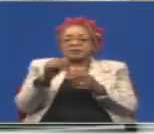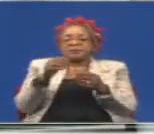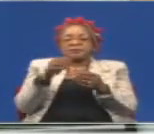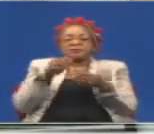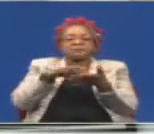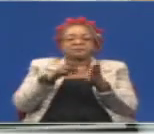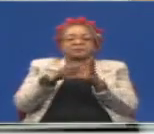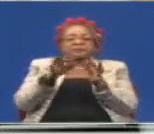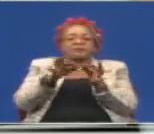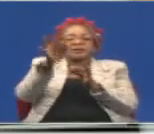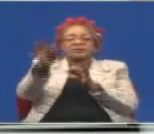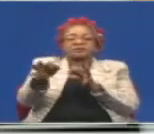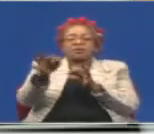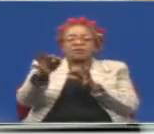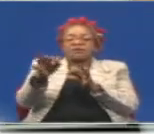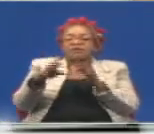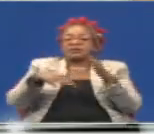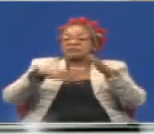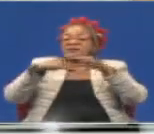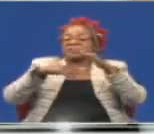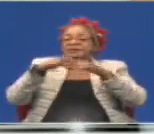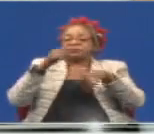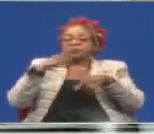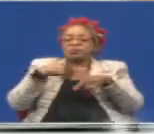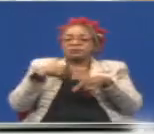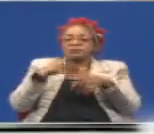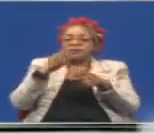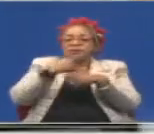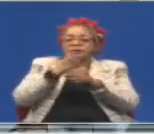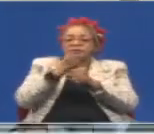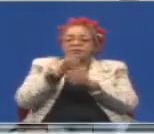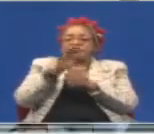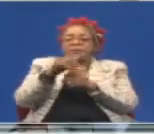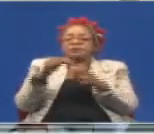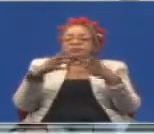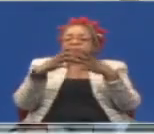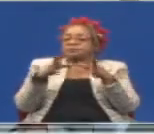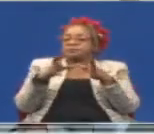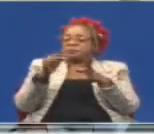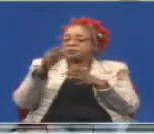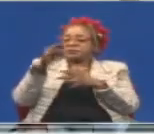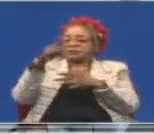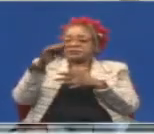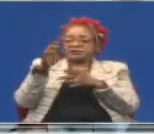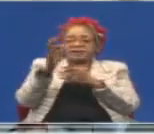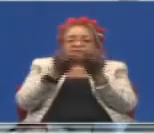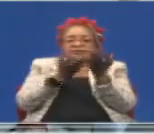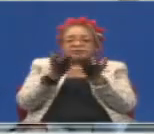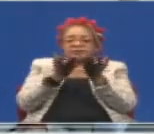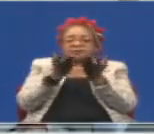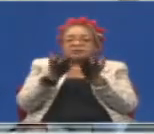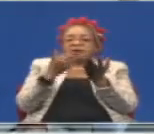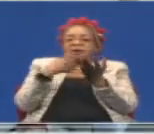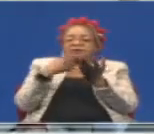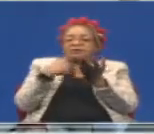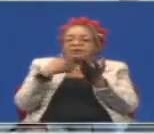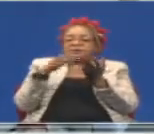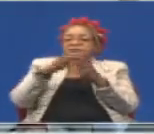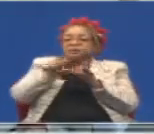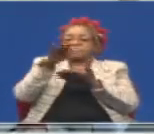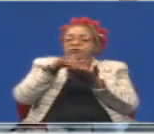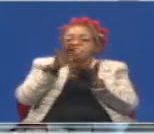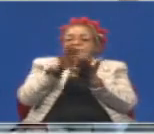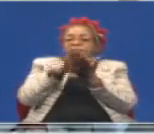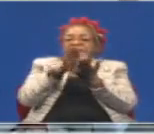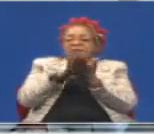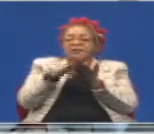extension of the deadline was adopted by the Community's Monetary Committee, which constitutes the region's central bank